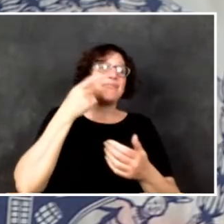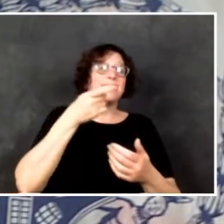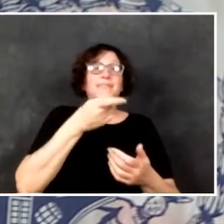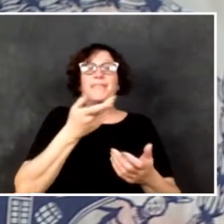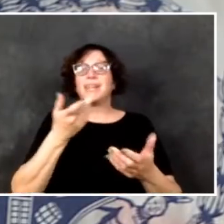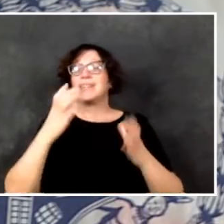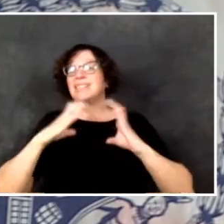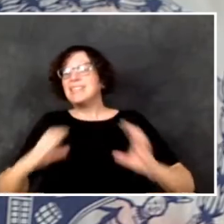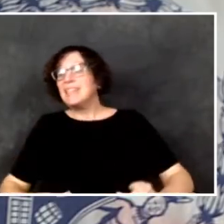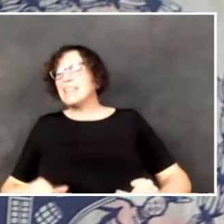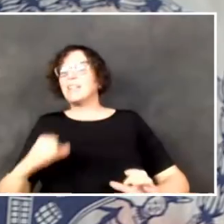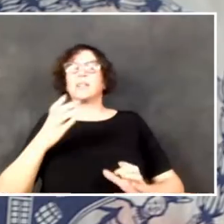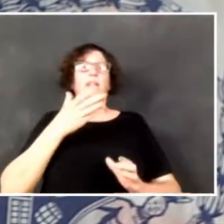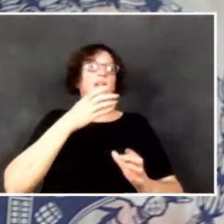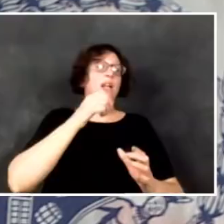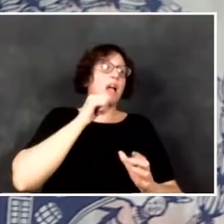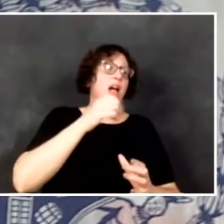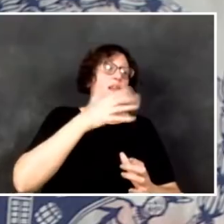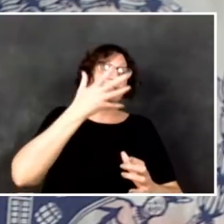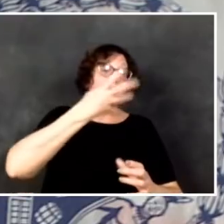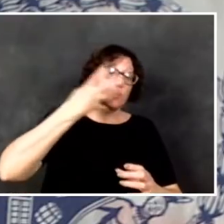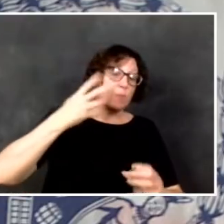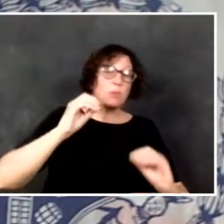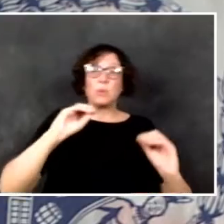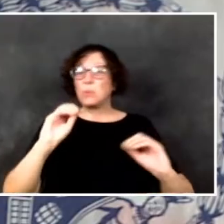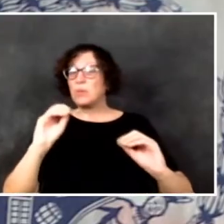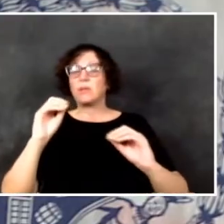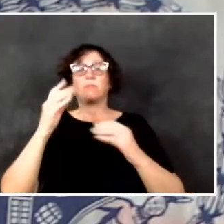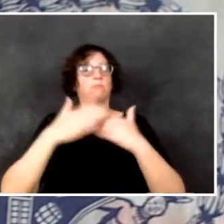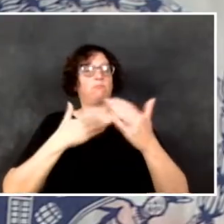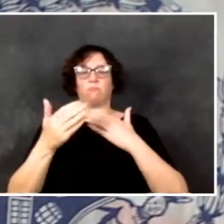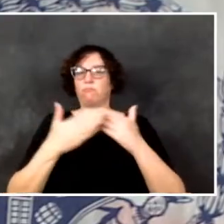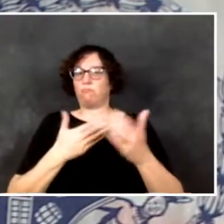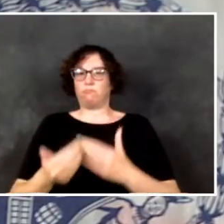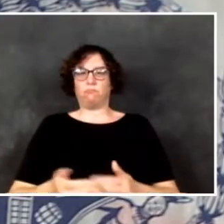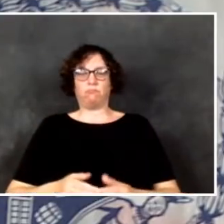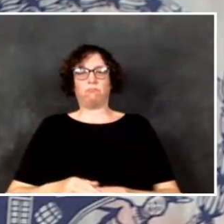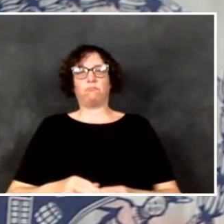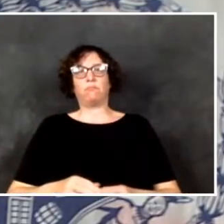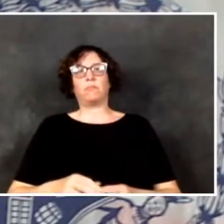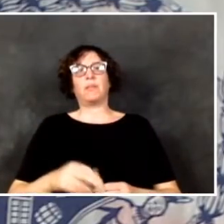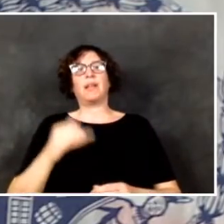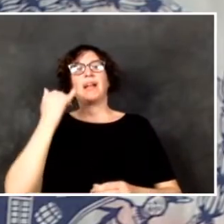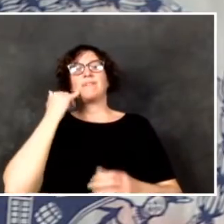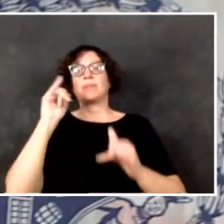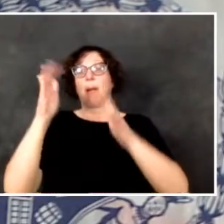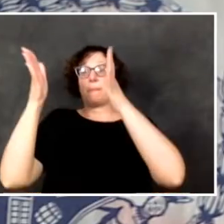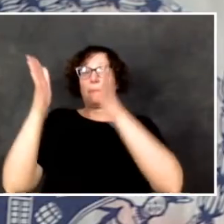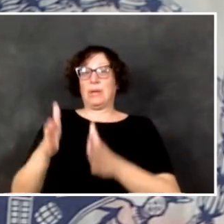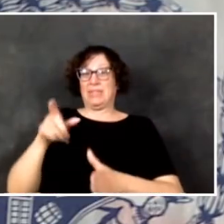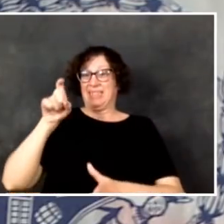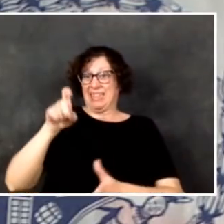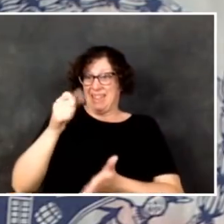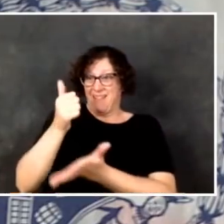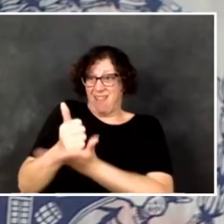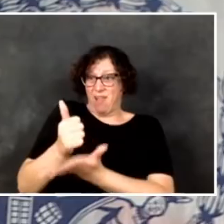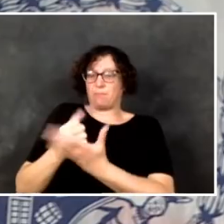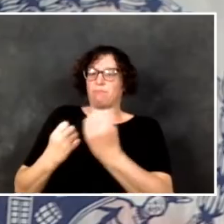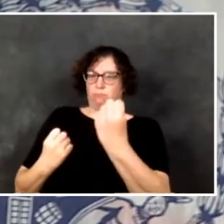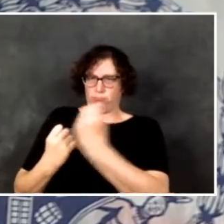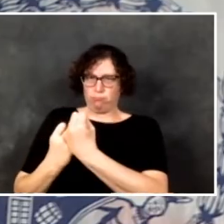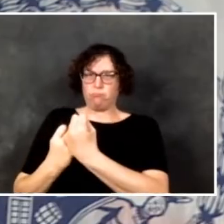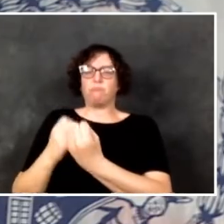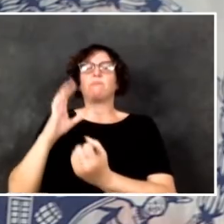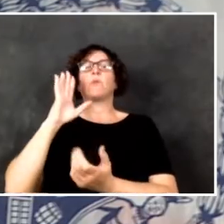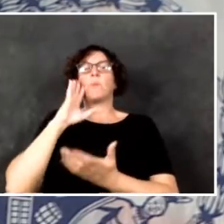system, anybody who needs help and support, it will be there for them regardless of documentation status, regardless of ability to